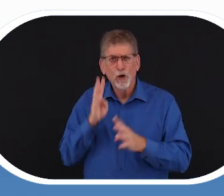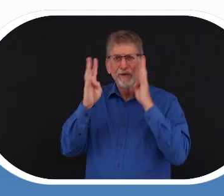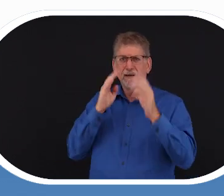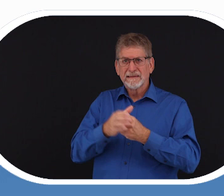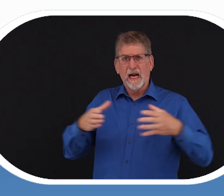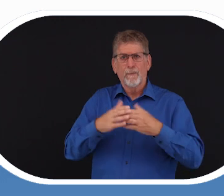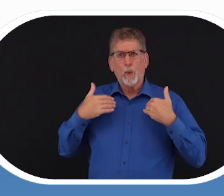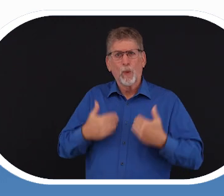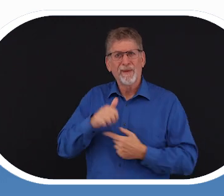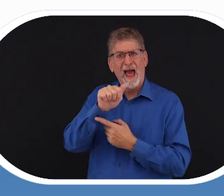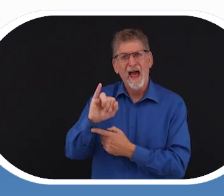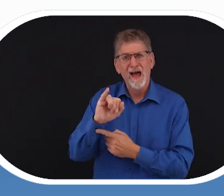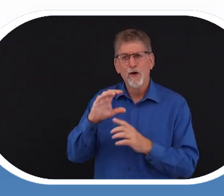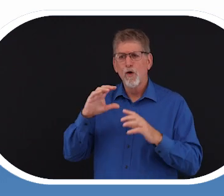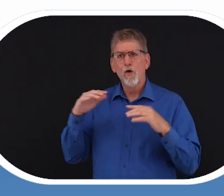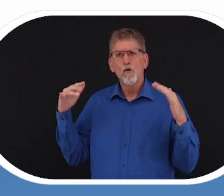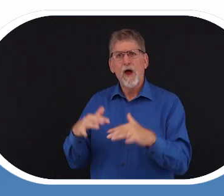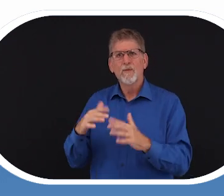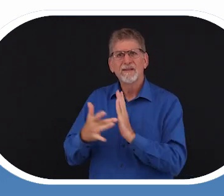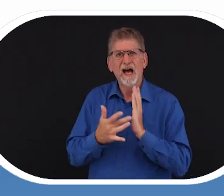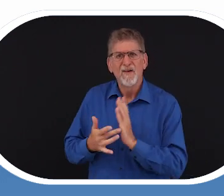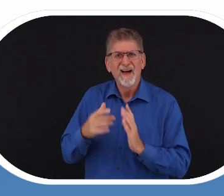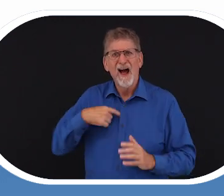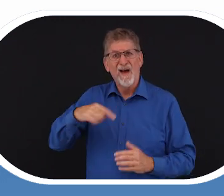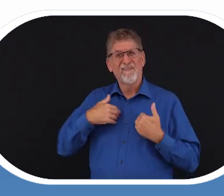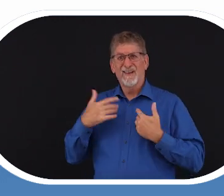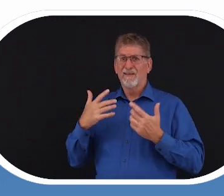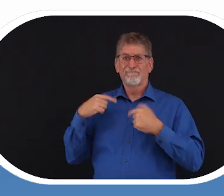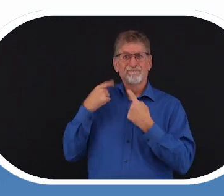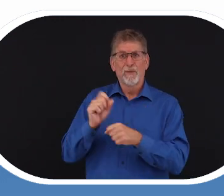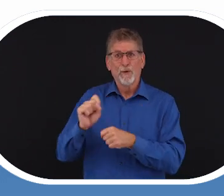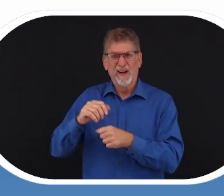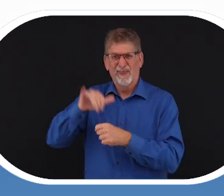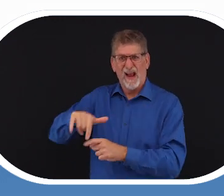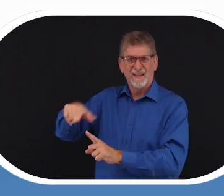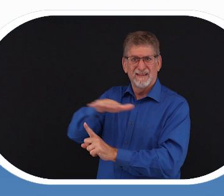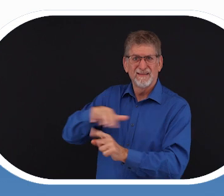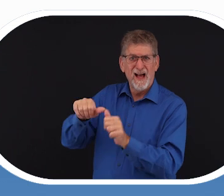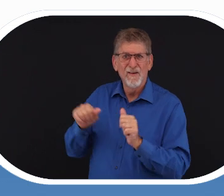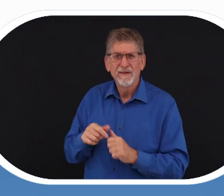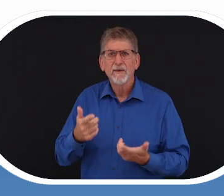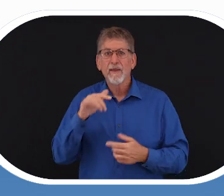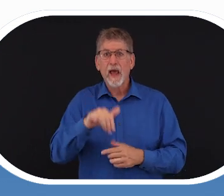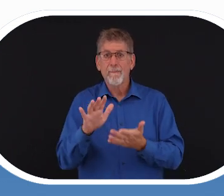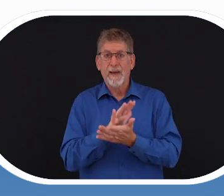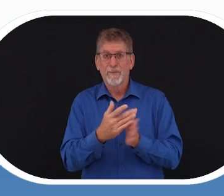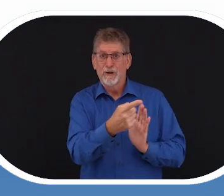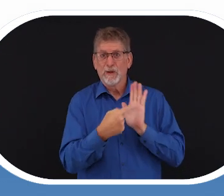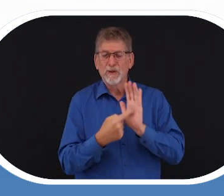we have been long working in this space. Each paper here represents a scientific publication advancing work in this